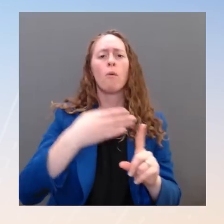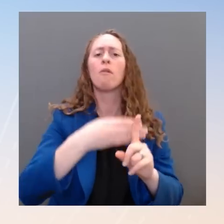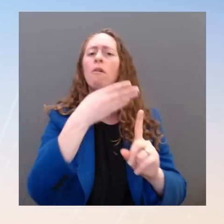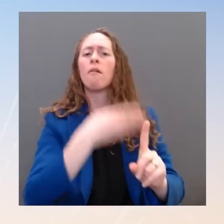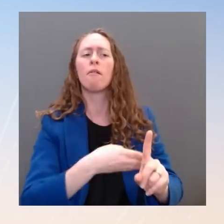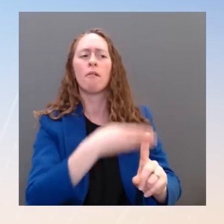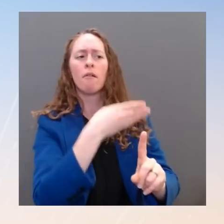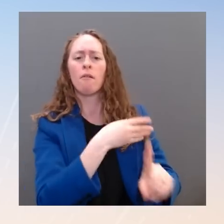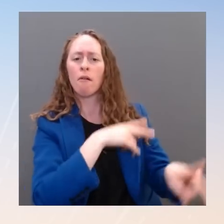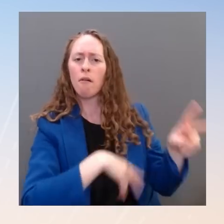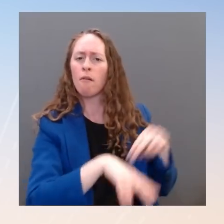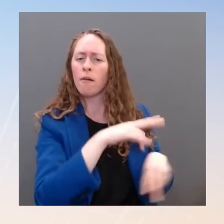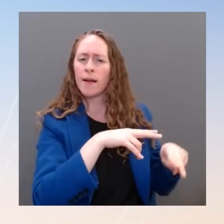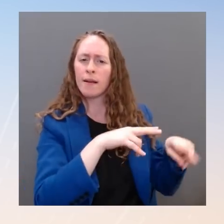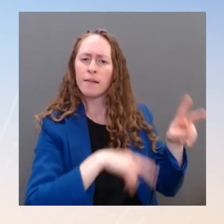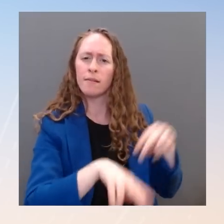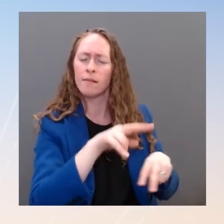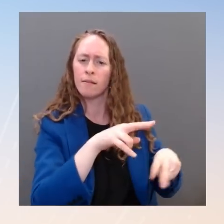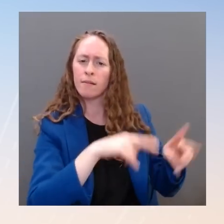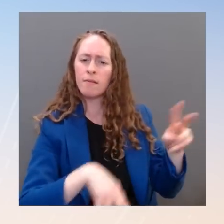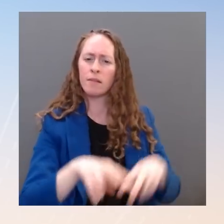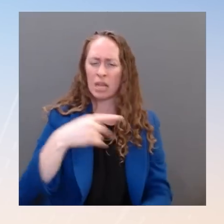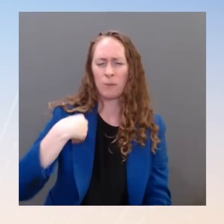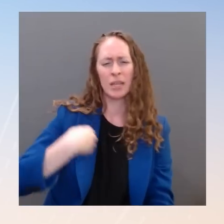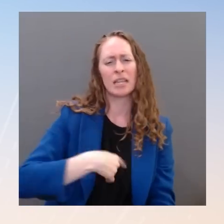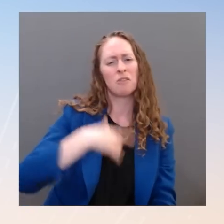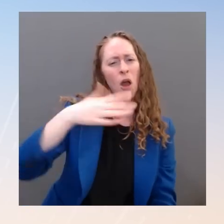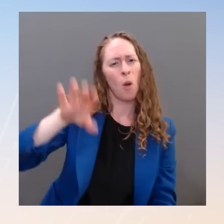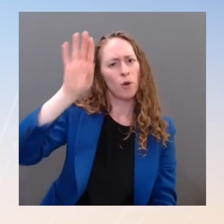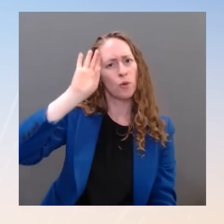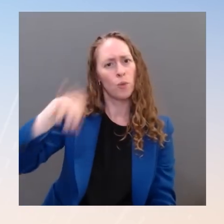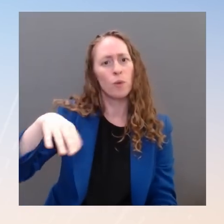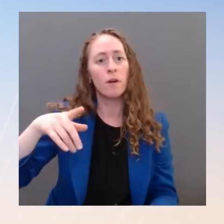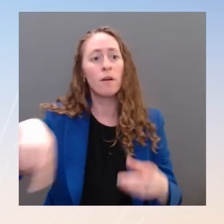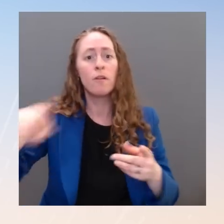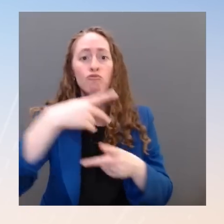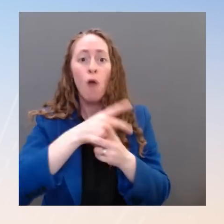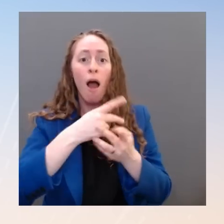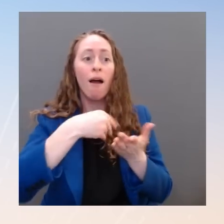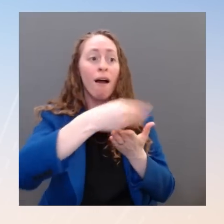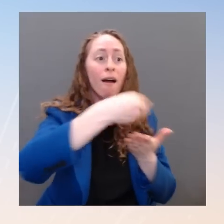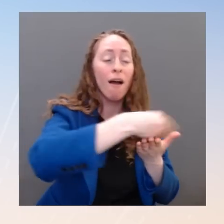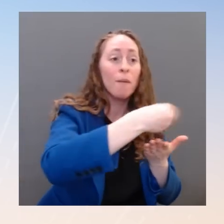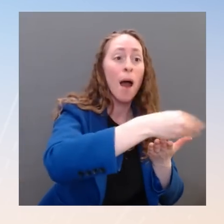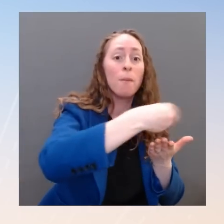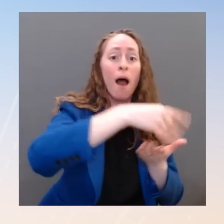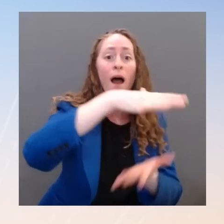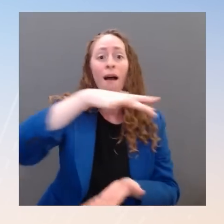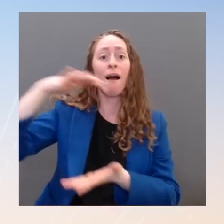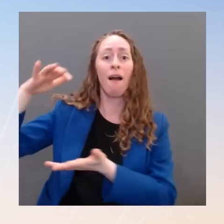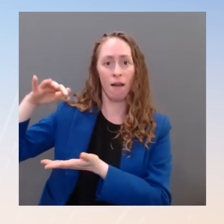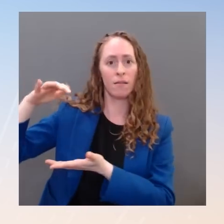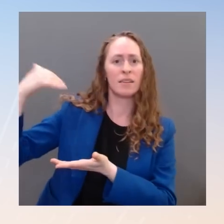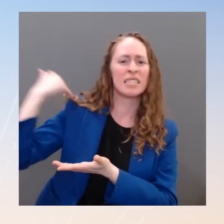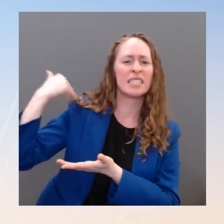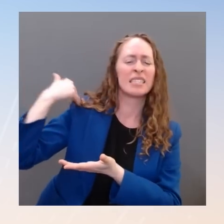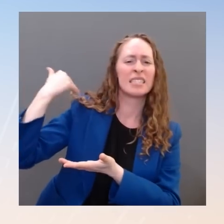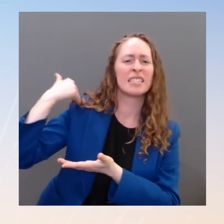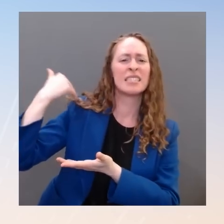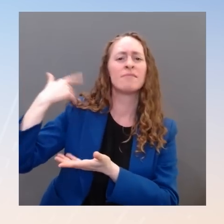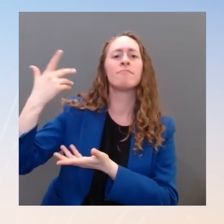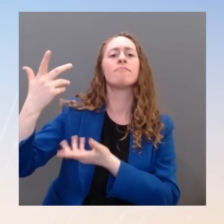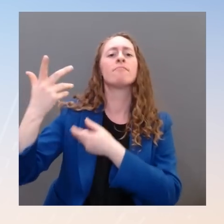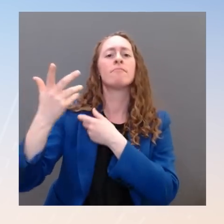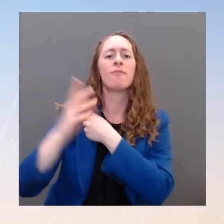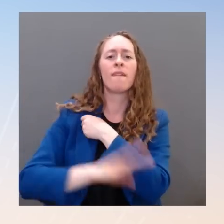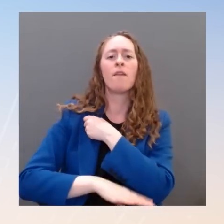days ago as well, given the record inventory numbers from the fourth quarter of last year and the fact that it measures the comparison and the change of